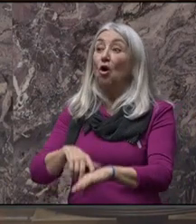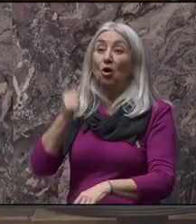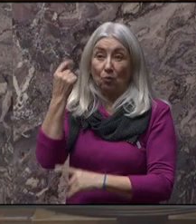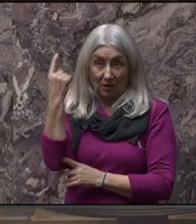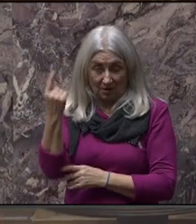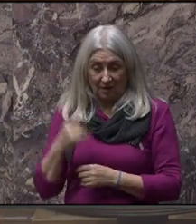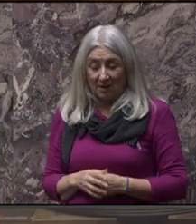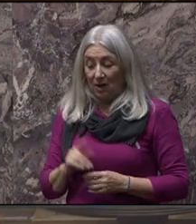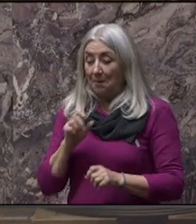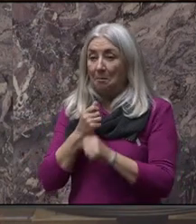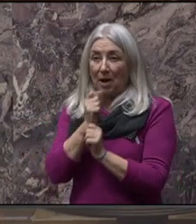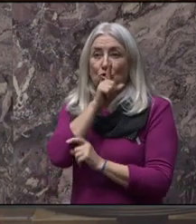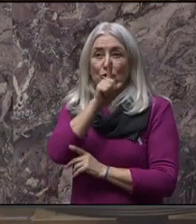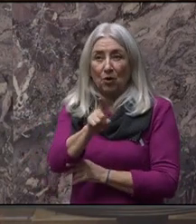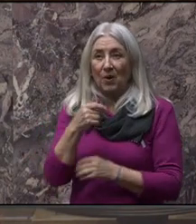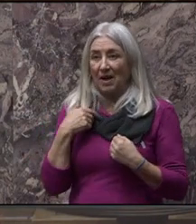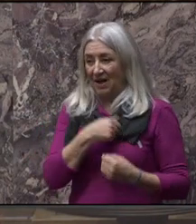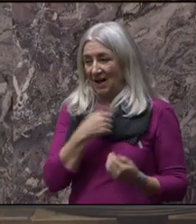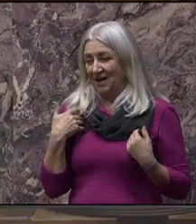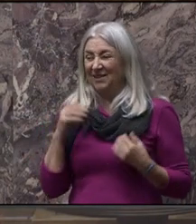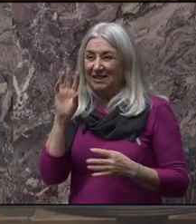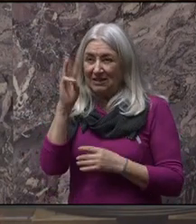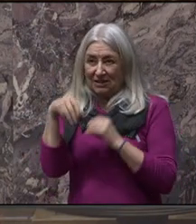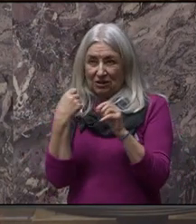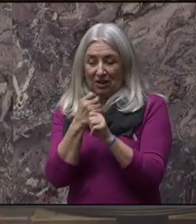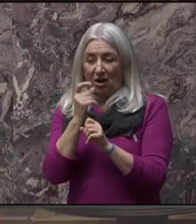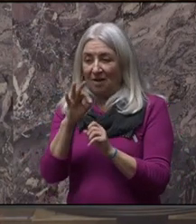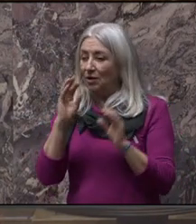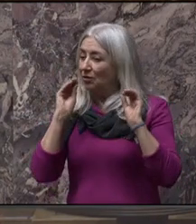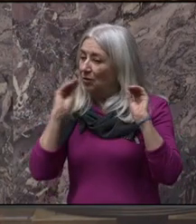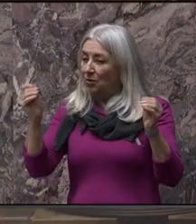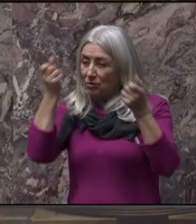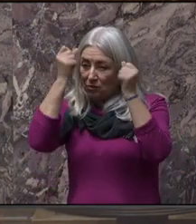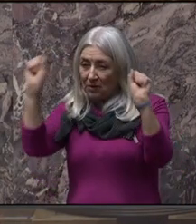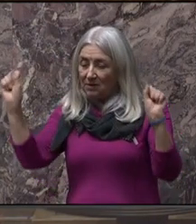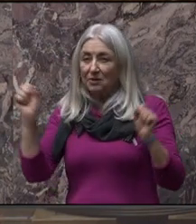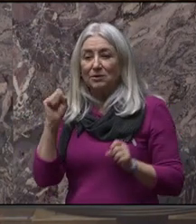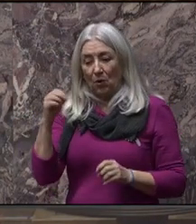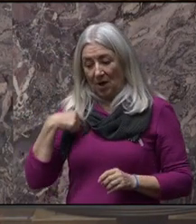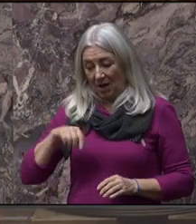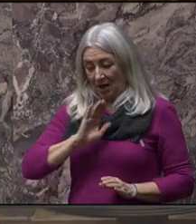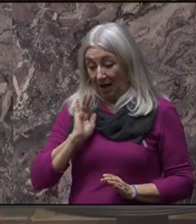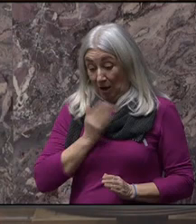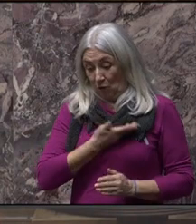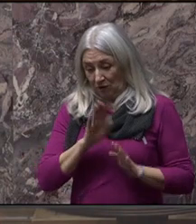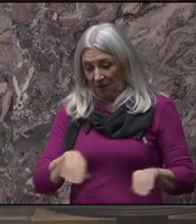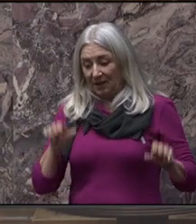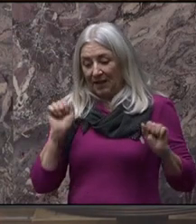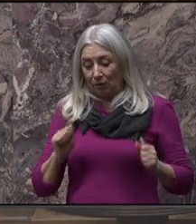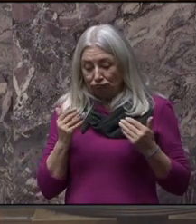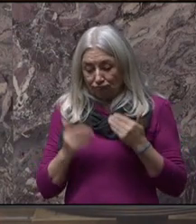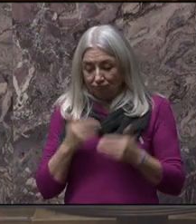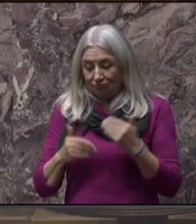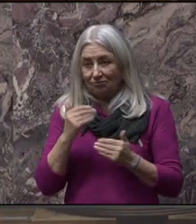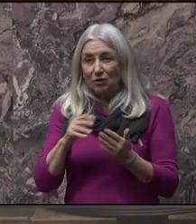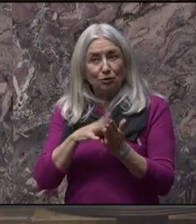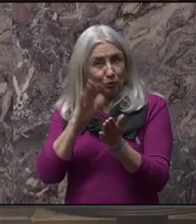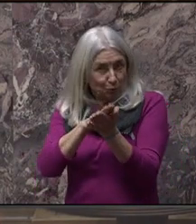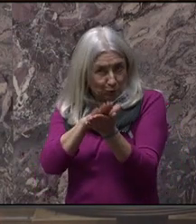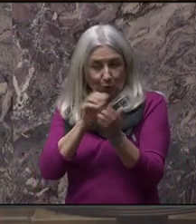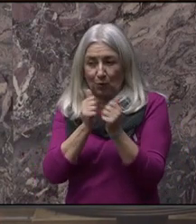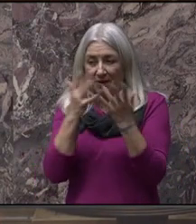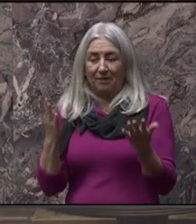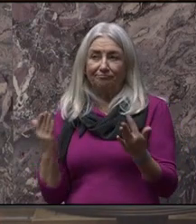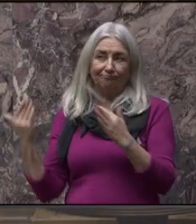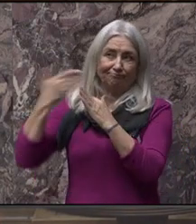ensuring 6 years of labor peace in our classrooms so that our children can learn without interruption.